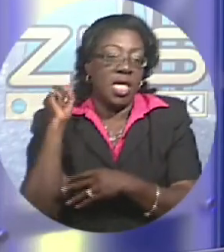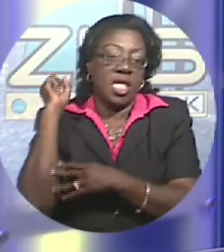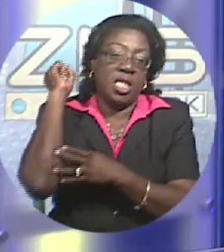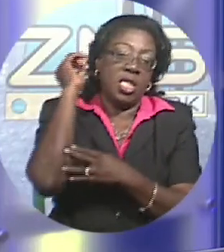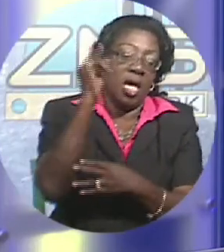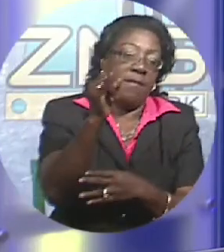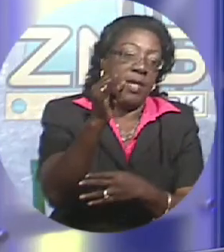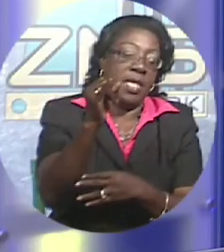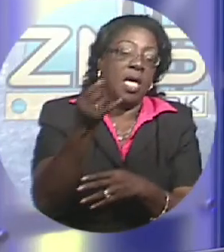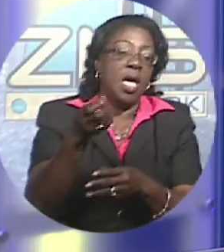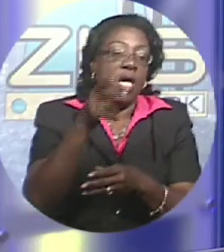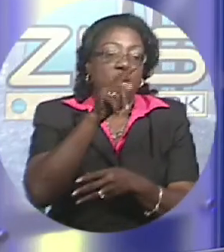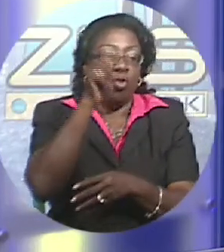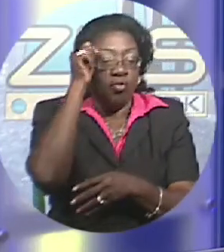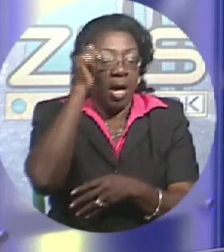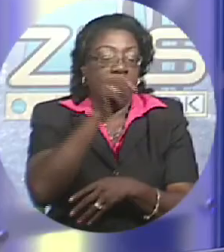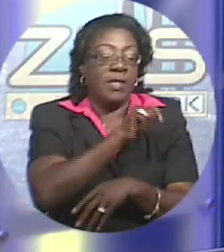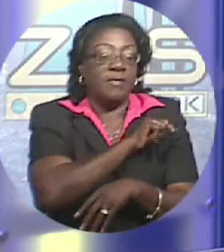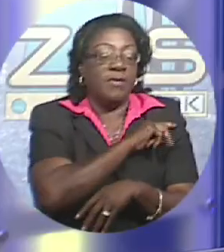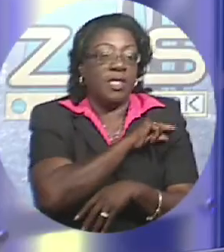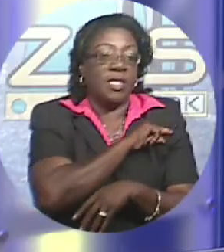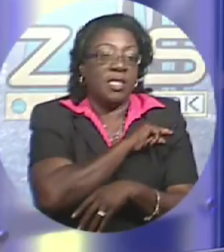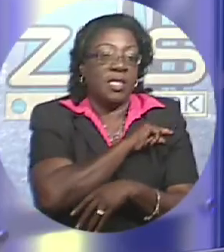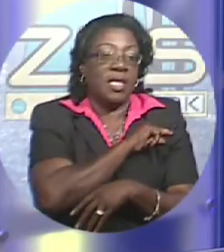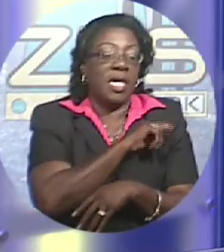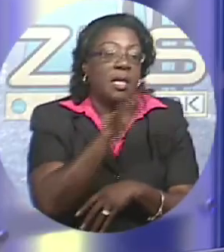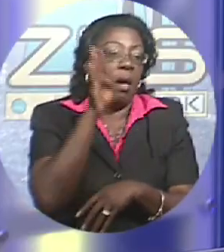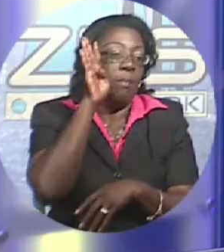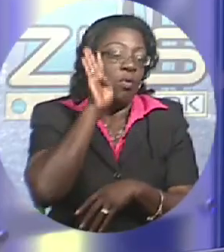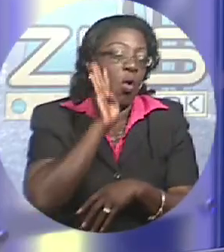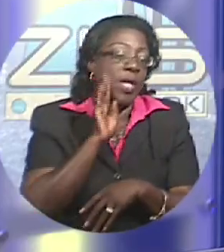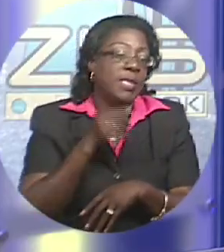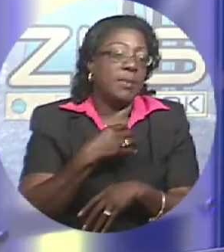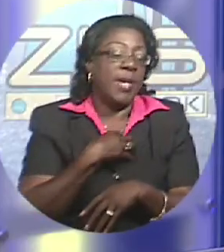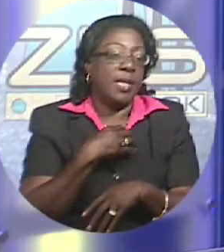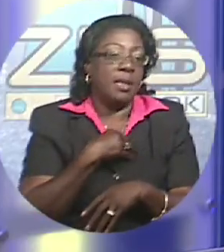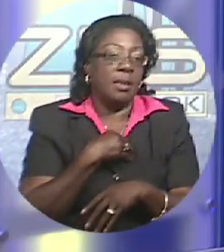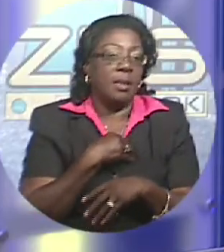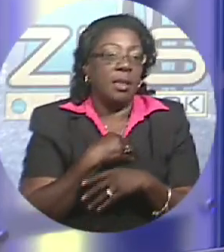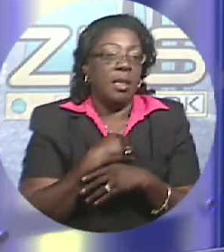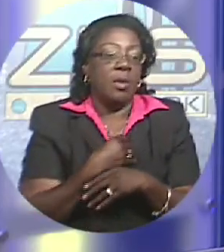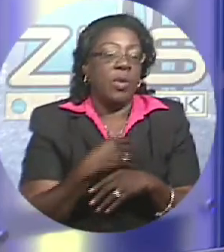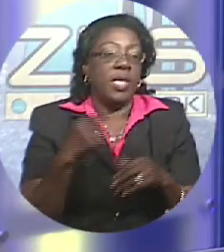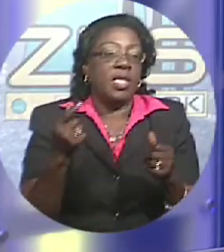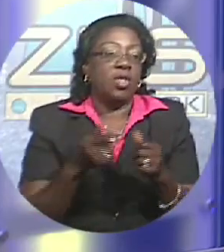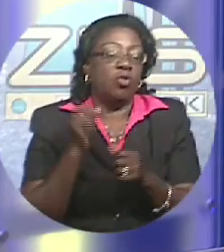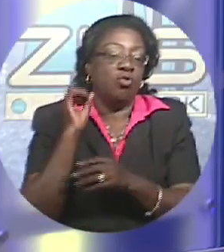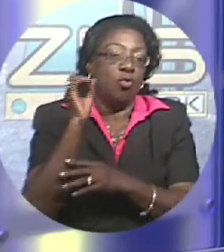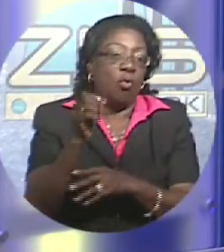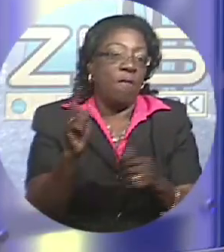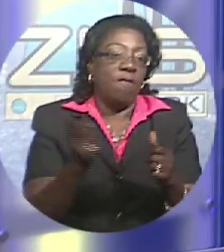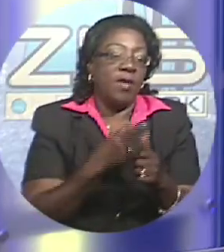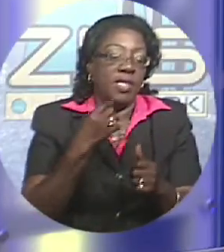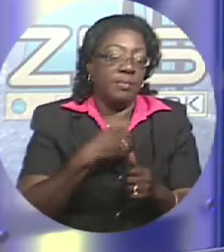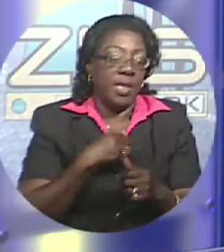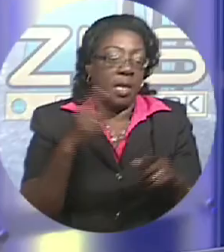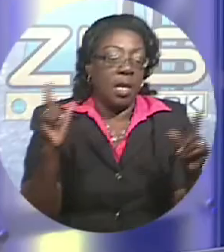Travis Ferguson secured a bronze medal with a throw of 60.4 meters. Again, this is our first medal. We'll have lots